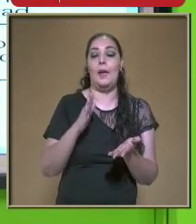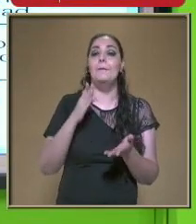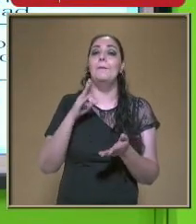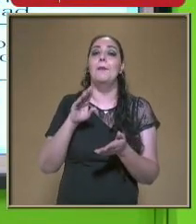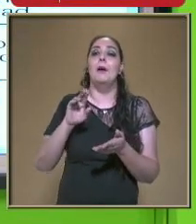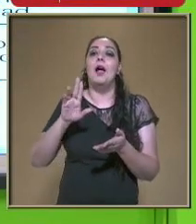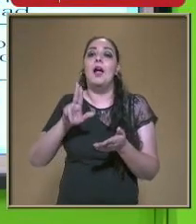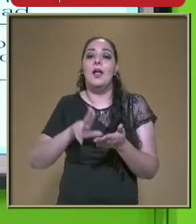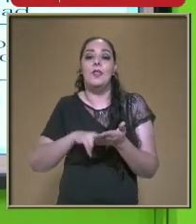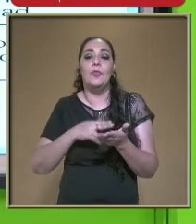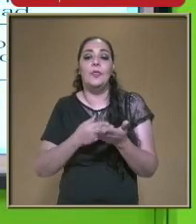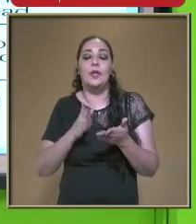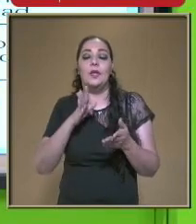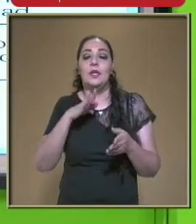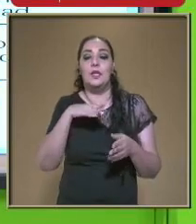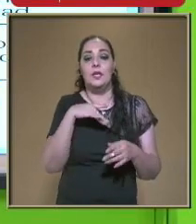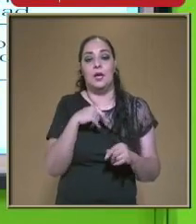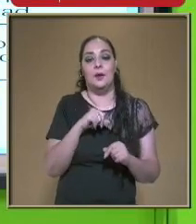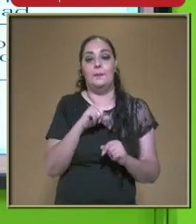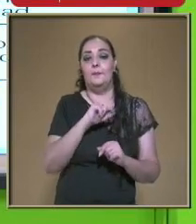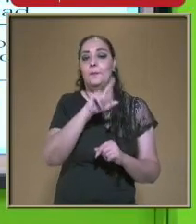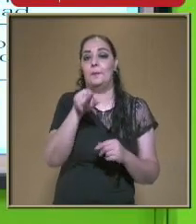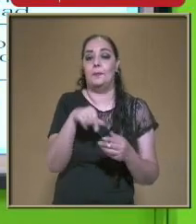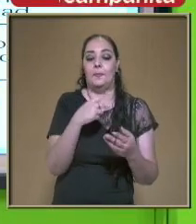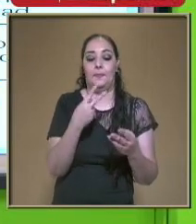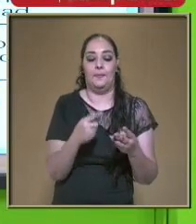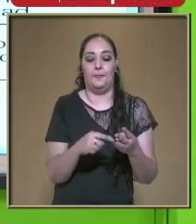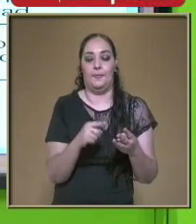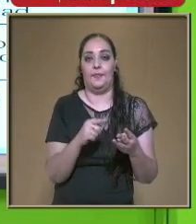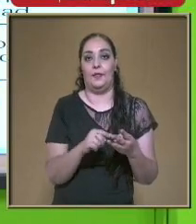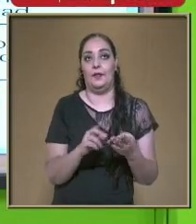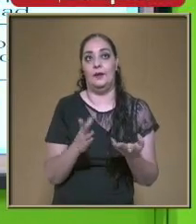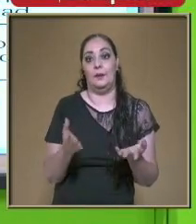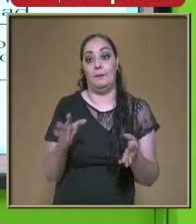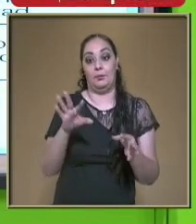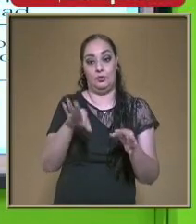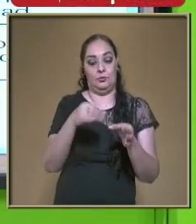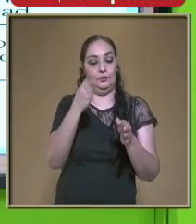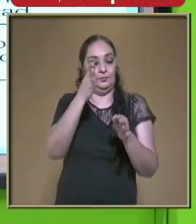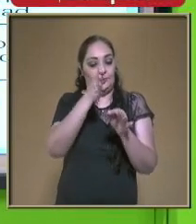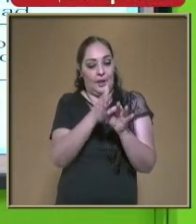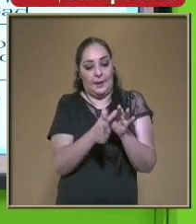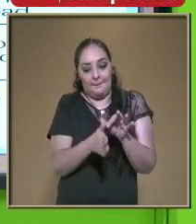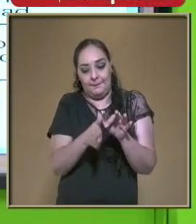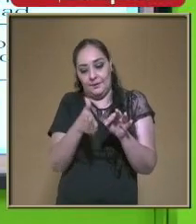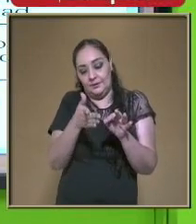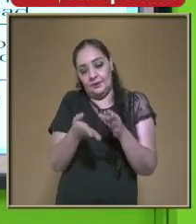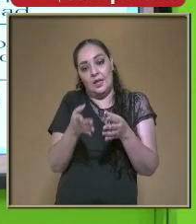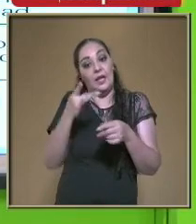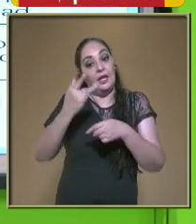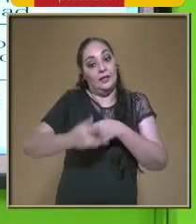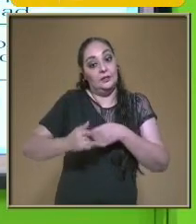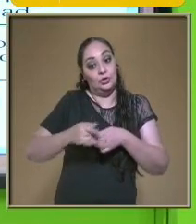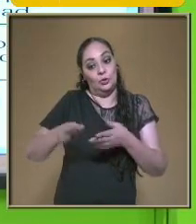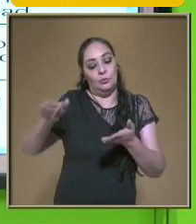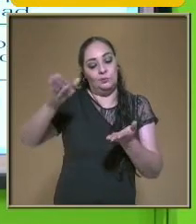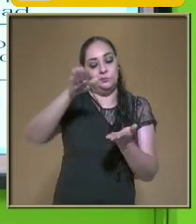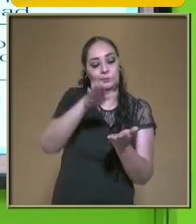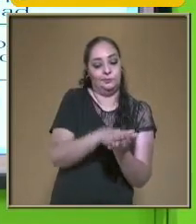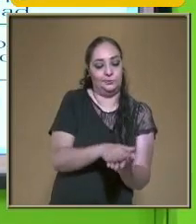put it. Number 3, put a slice, like a piece, a slice of cheese on the